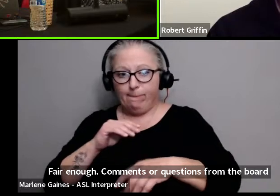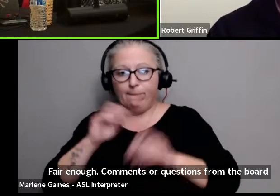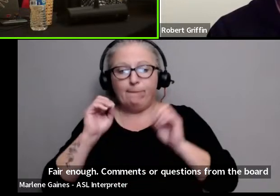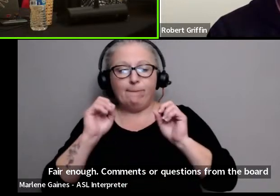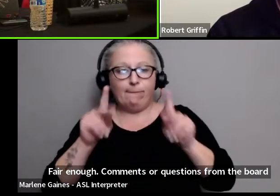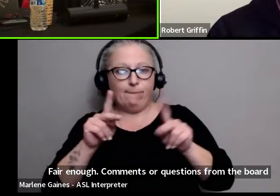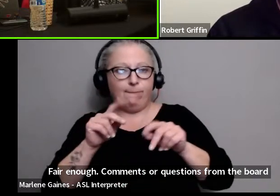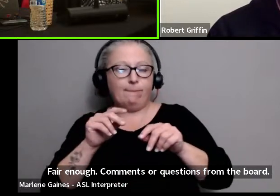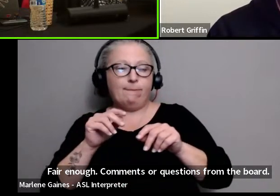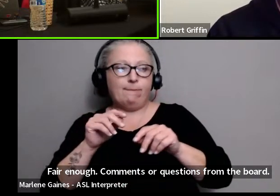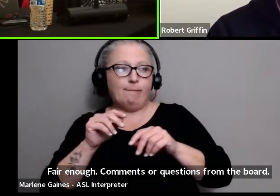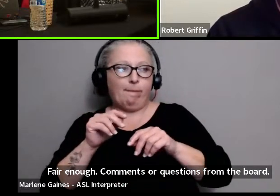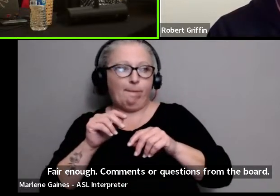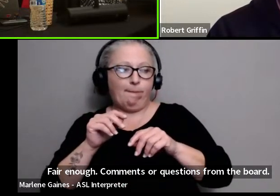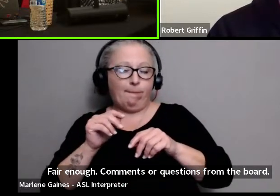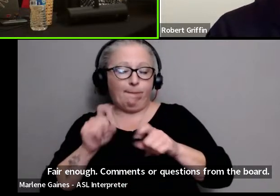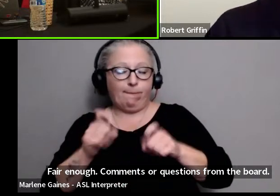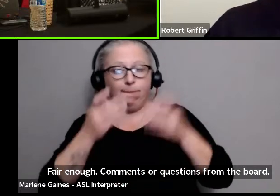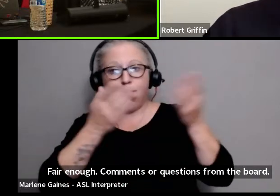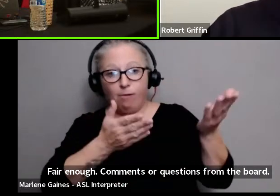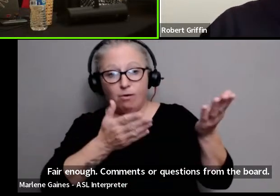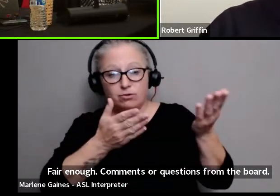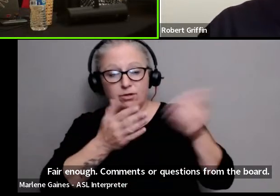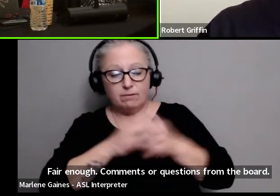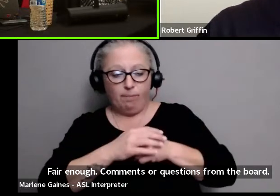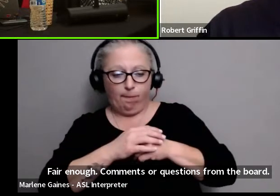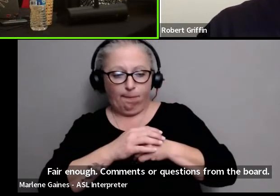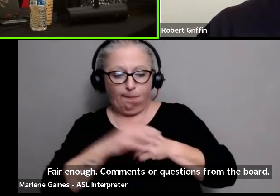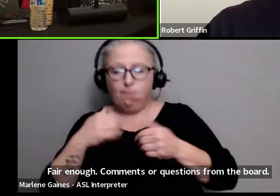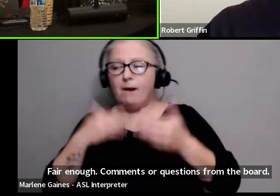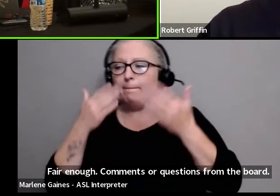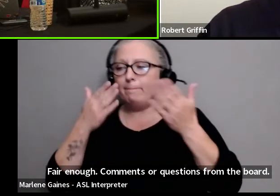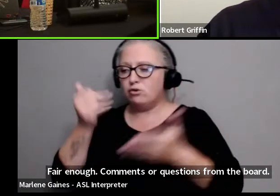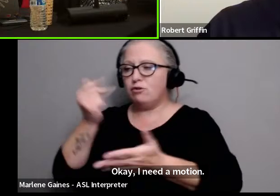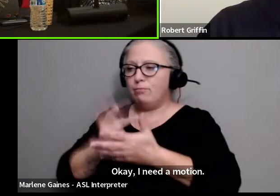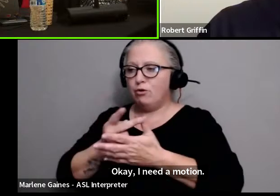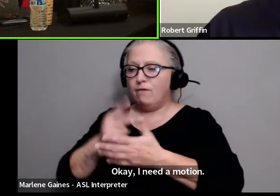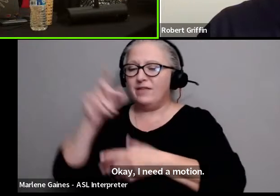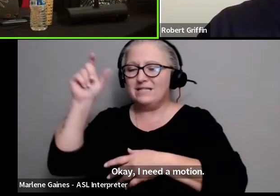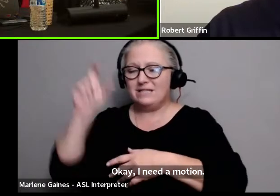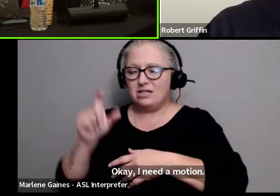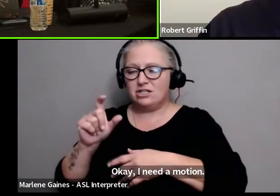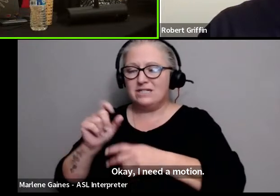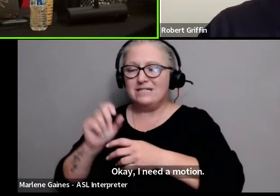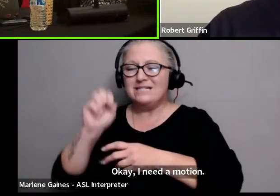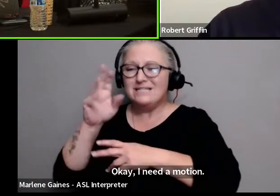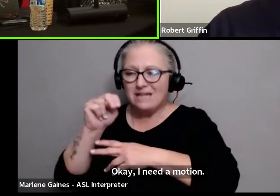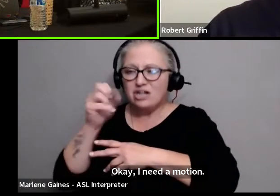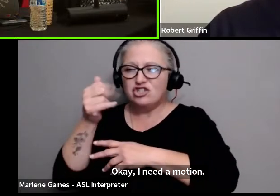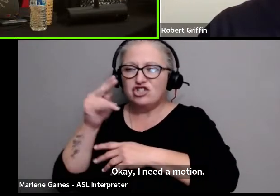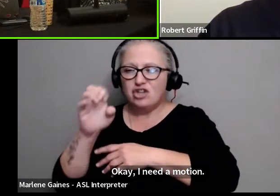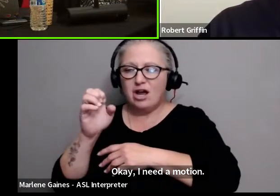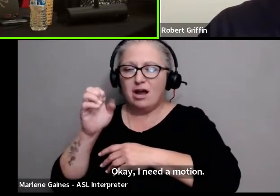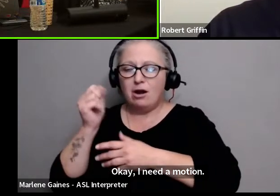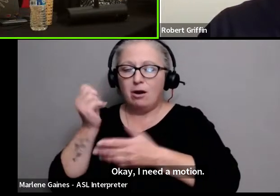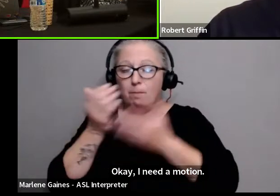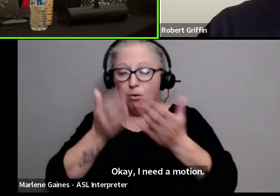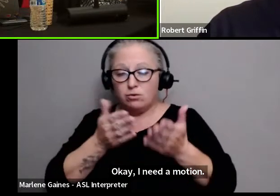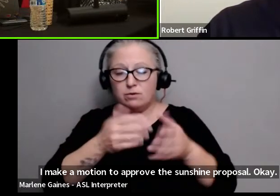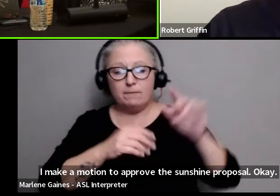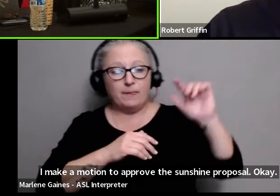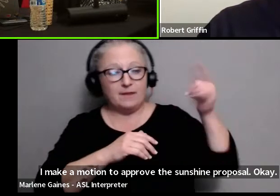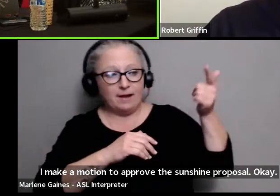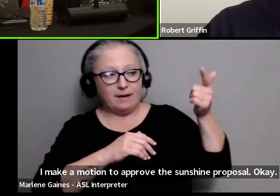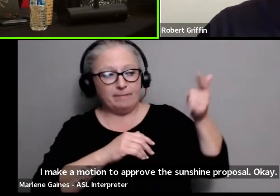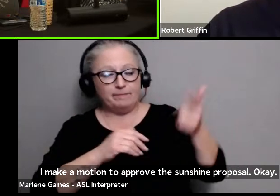Okay. I need a motion. I make a motion to approve the Sunshine proposal. Okay. I second. We